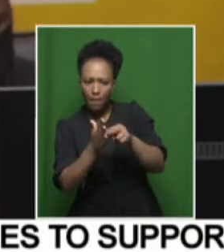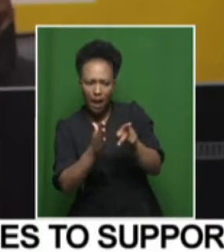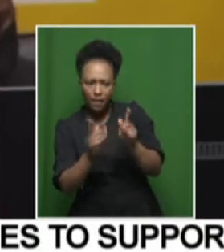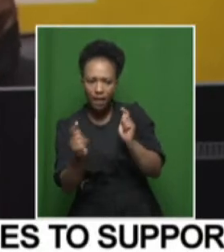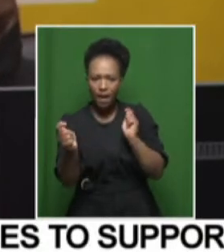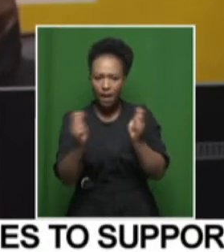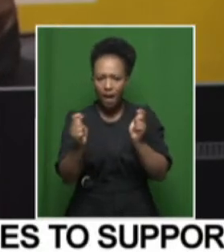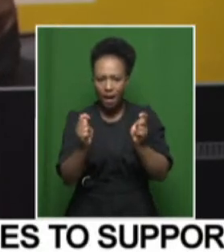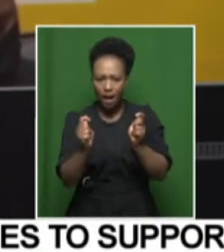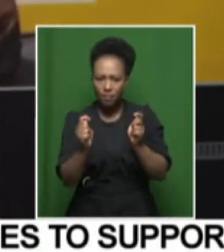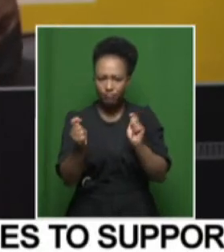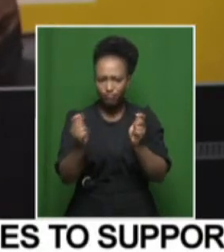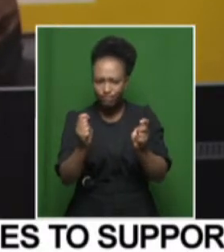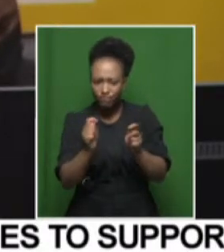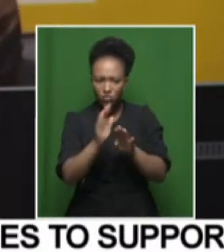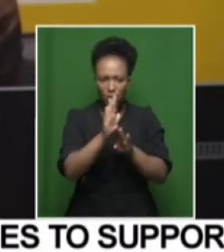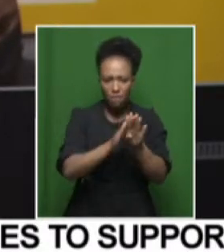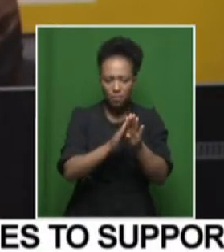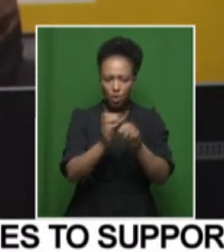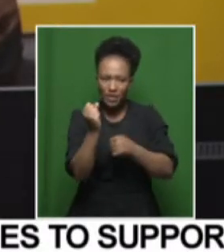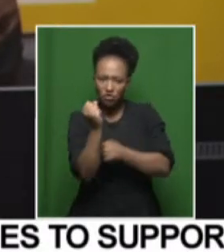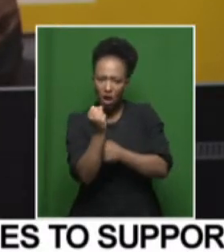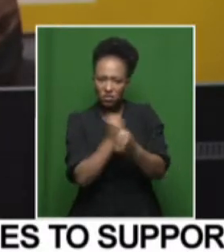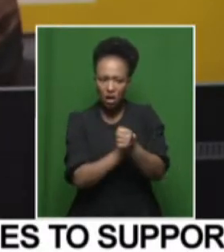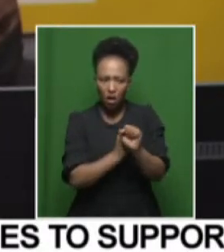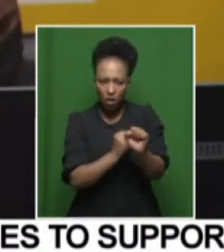and its restructuring.